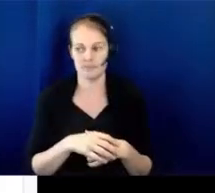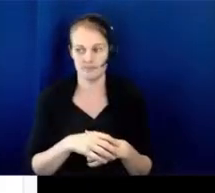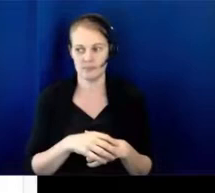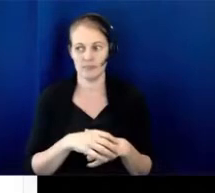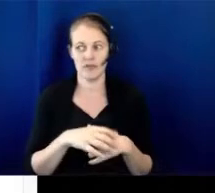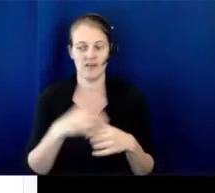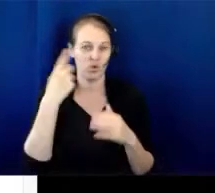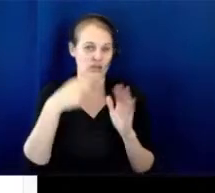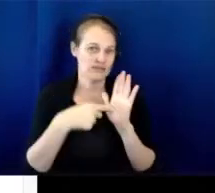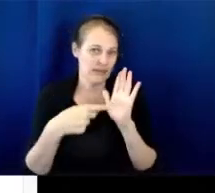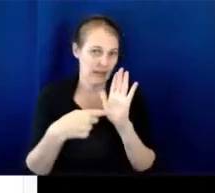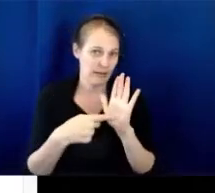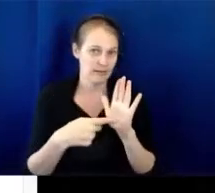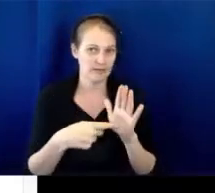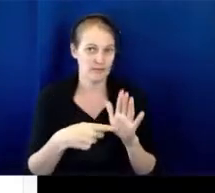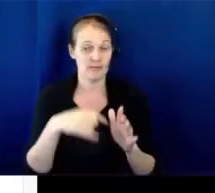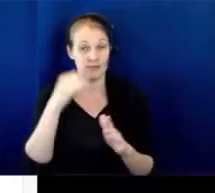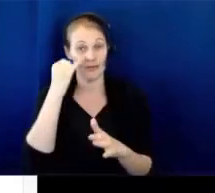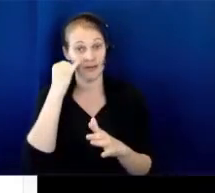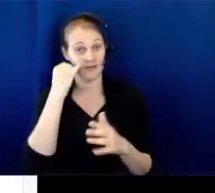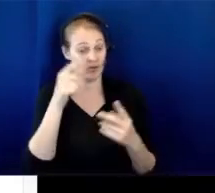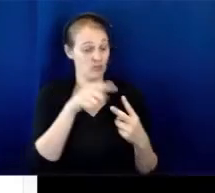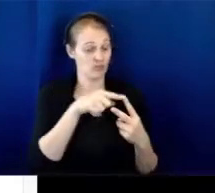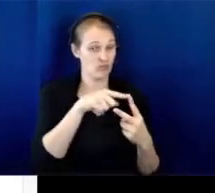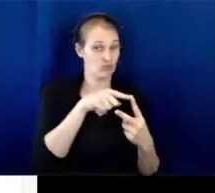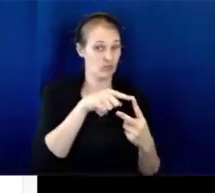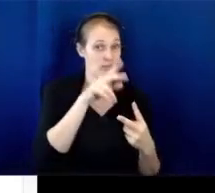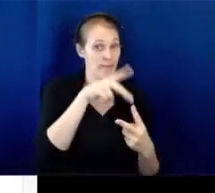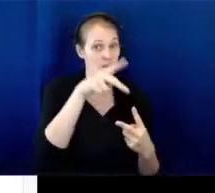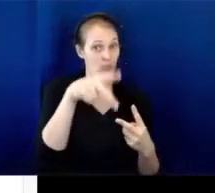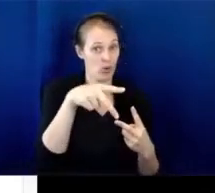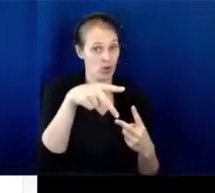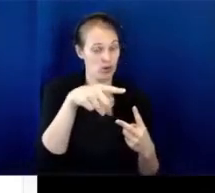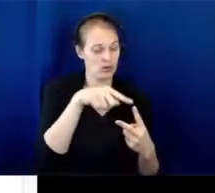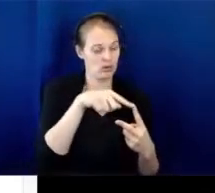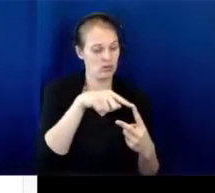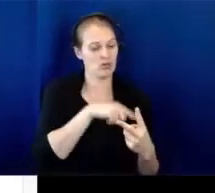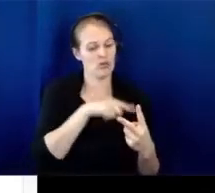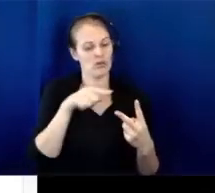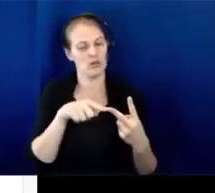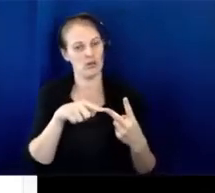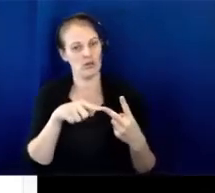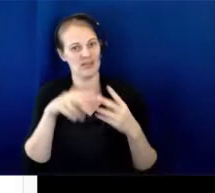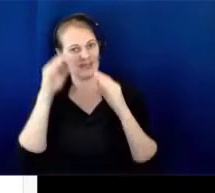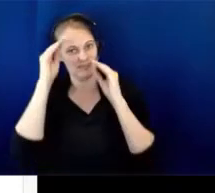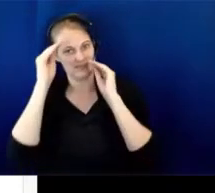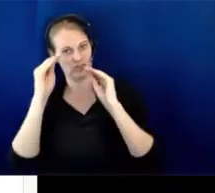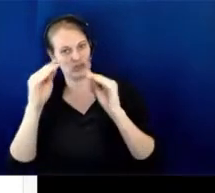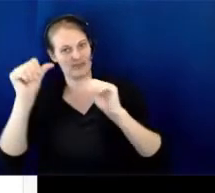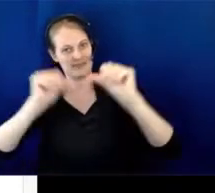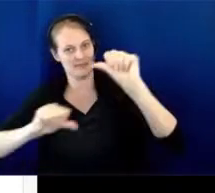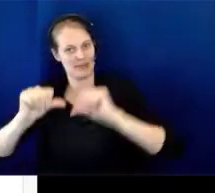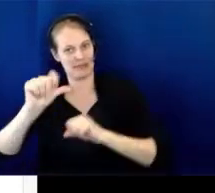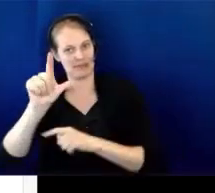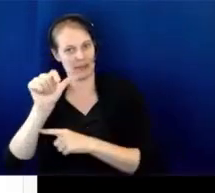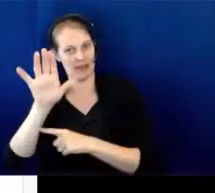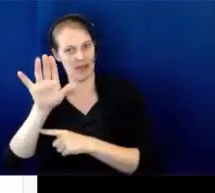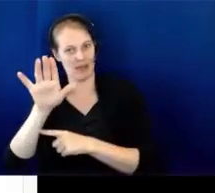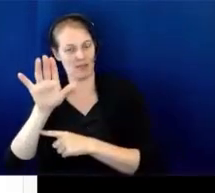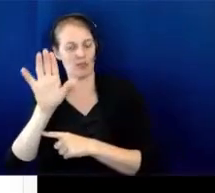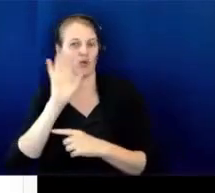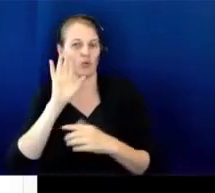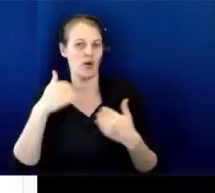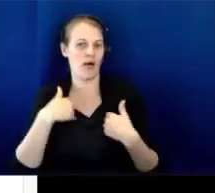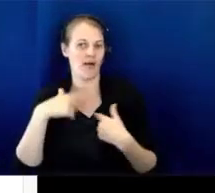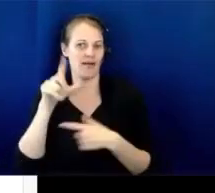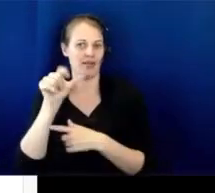for example, that secondary source one could be your PowerPoint. And let's say that you're teaching a science lab, and you could also have a lab